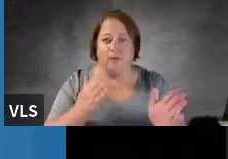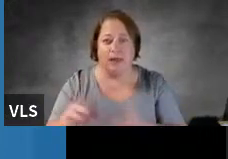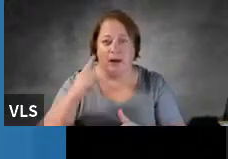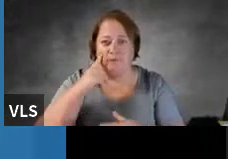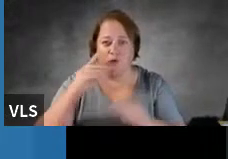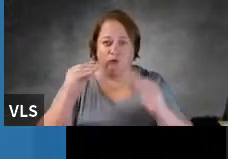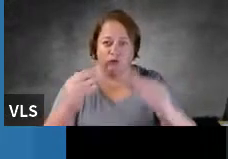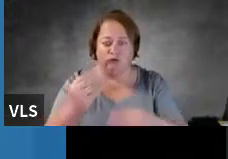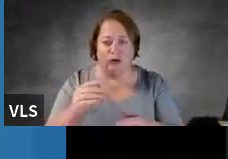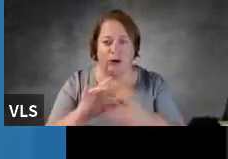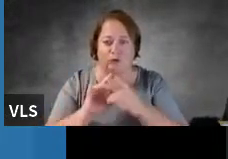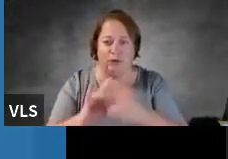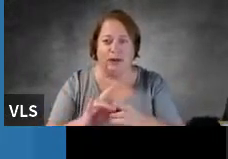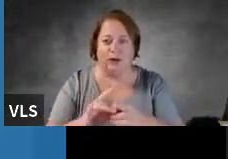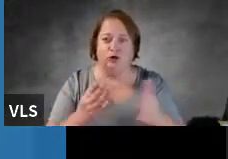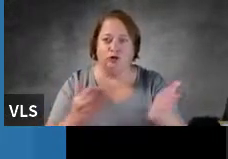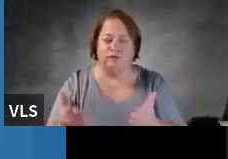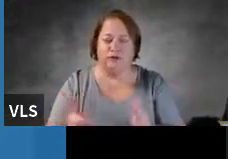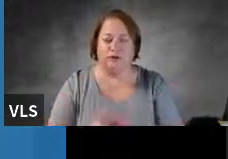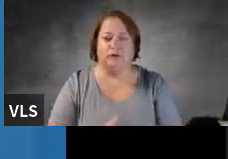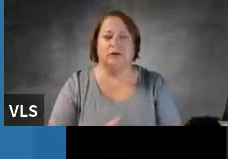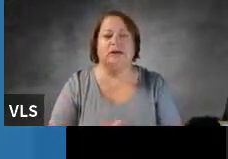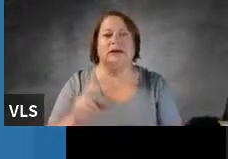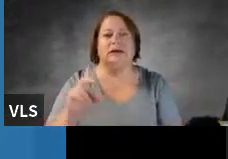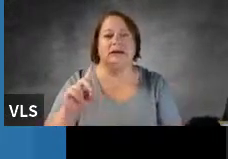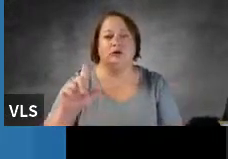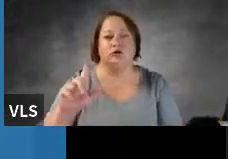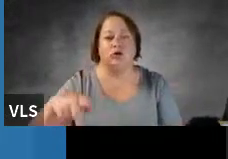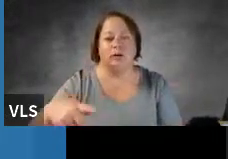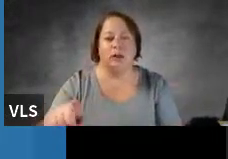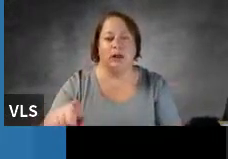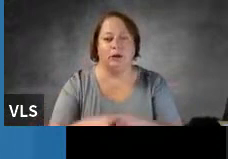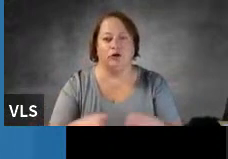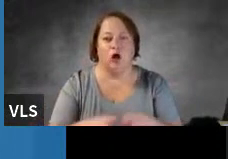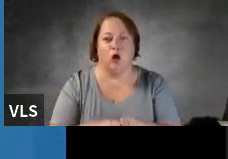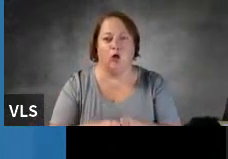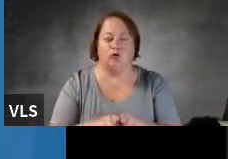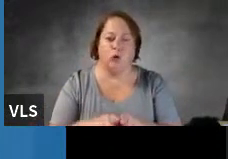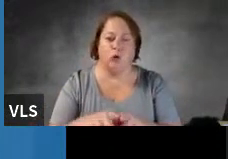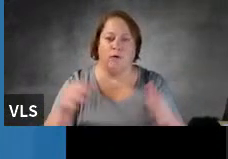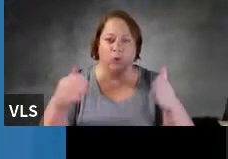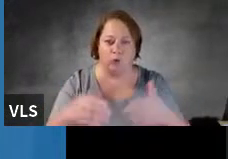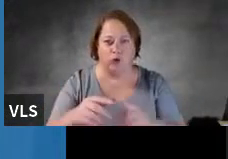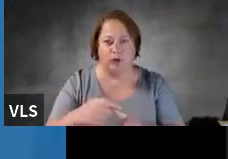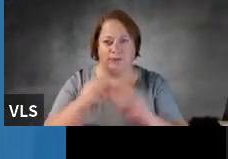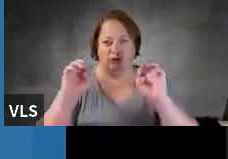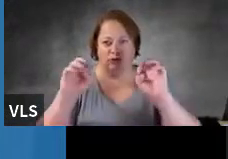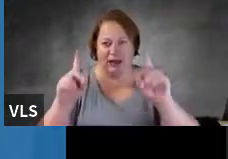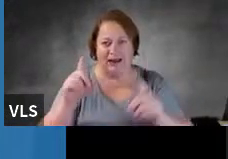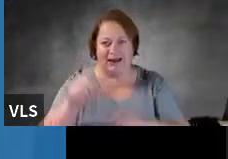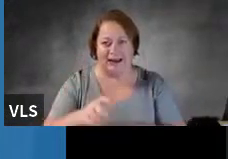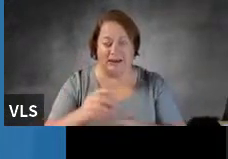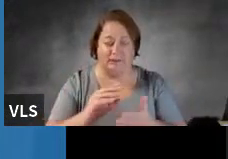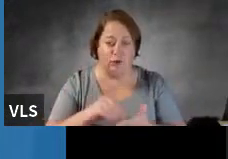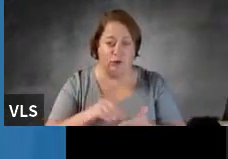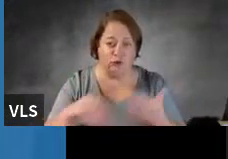services. Distance learning plans also addressed the special education needs of our students, and